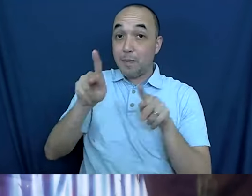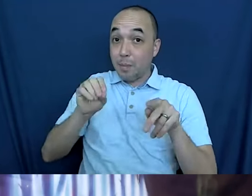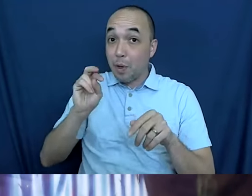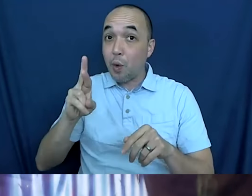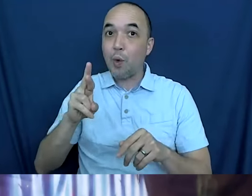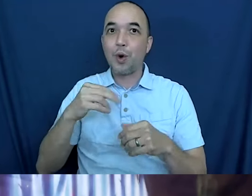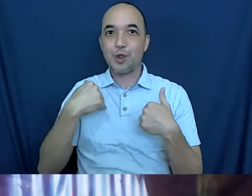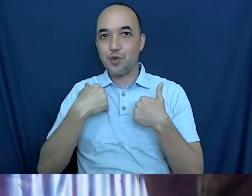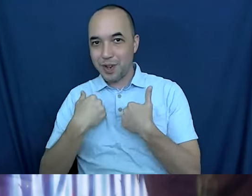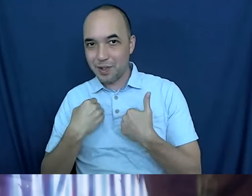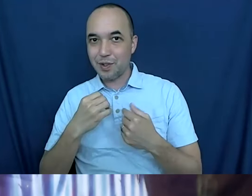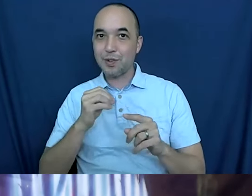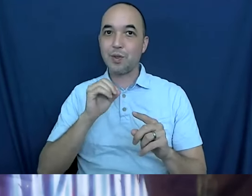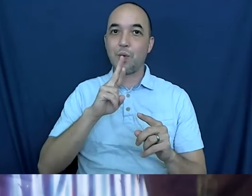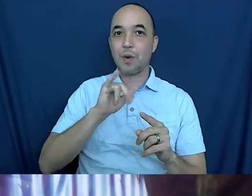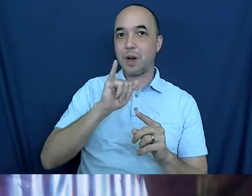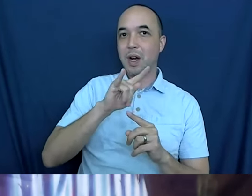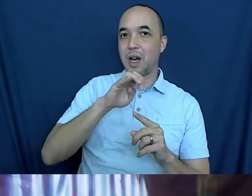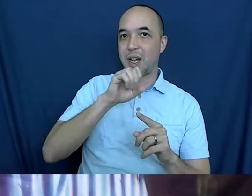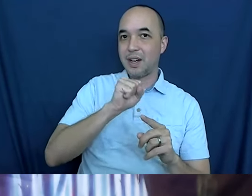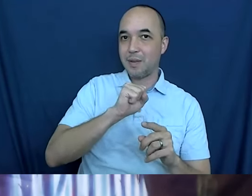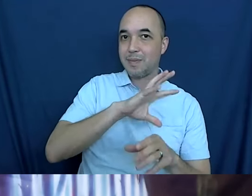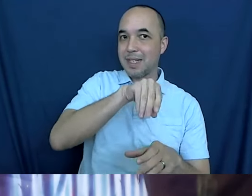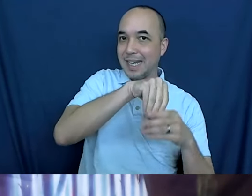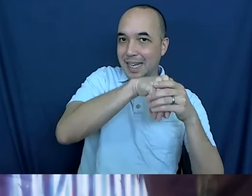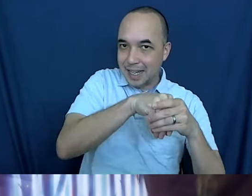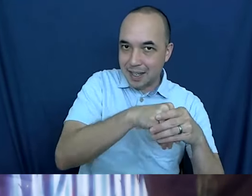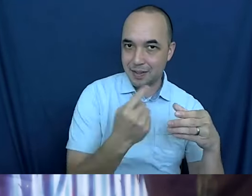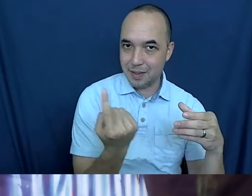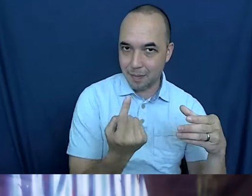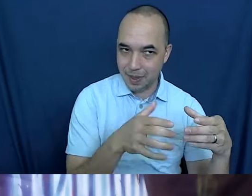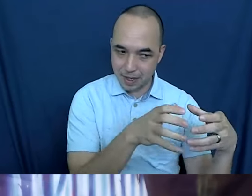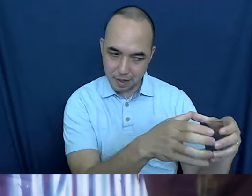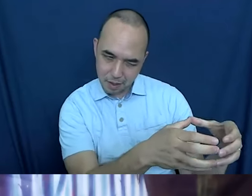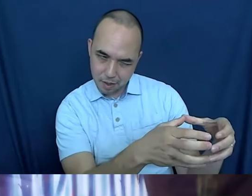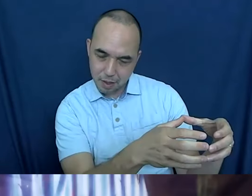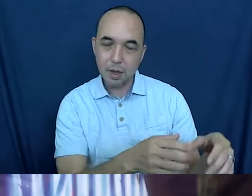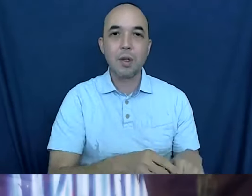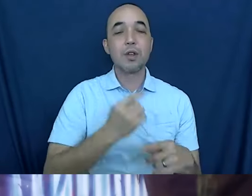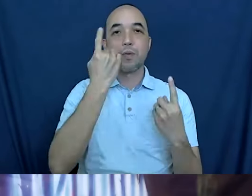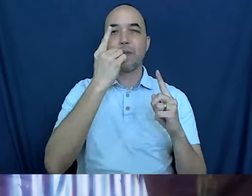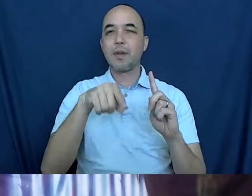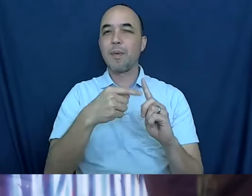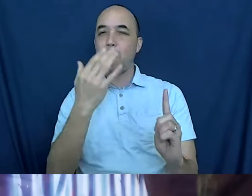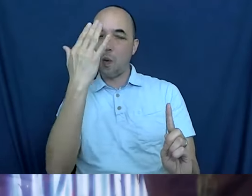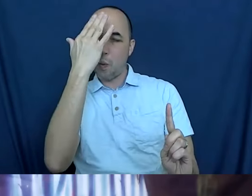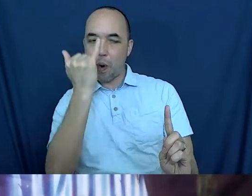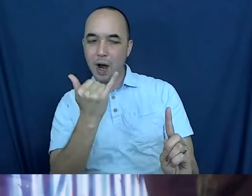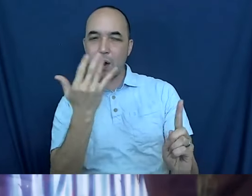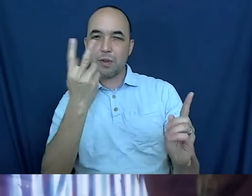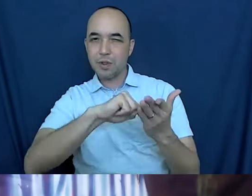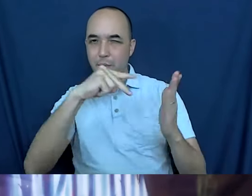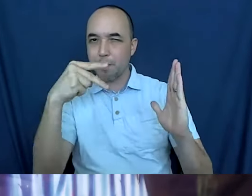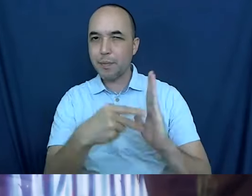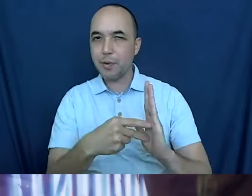or items in. So think about why they would be there and what sort of thing would